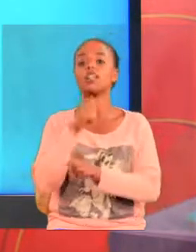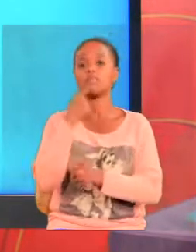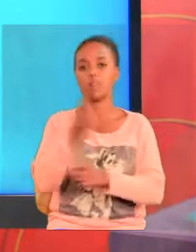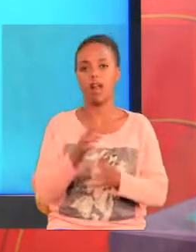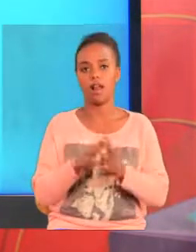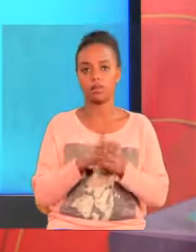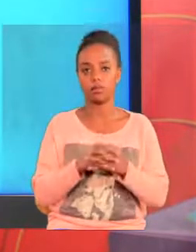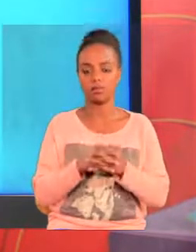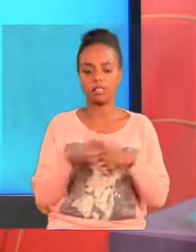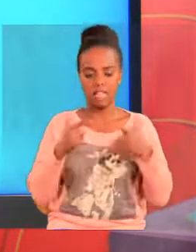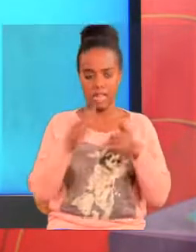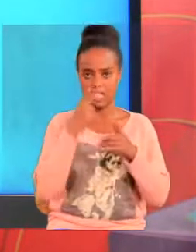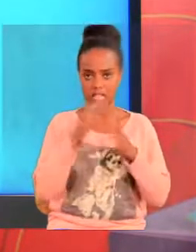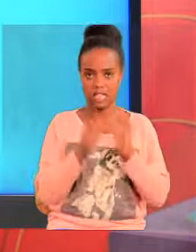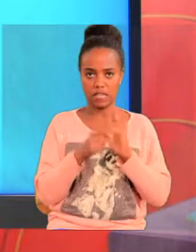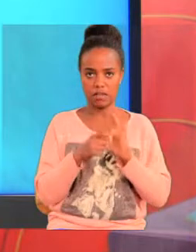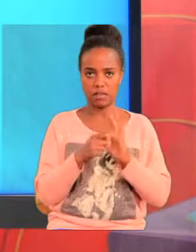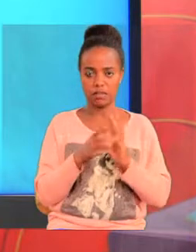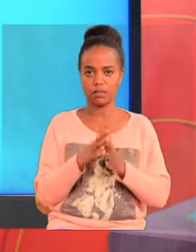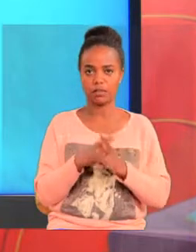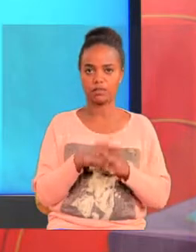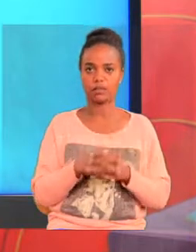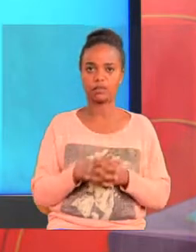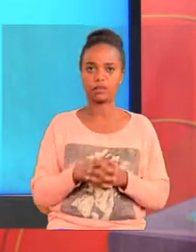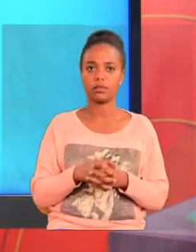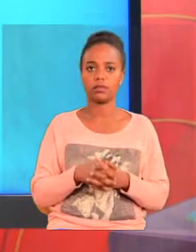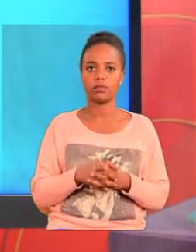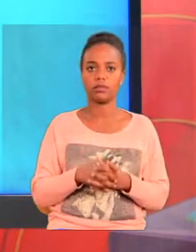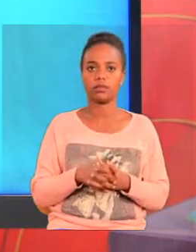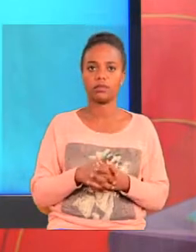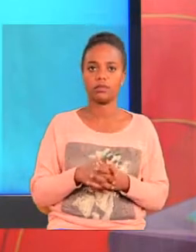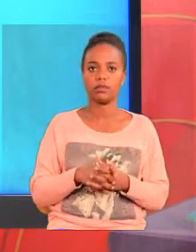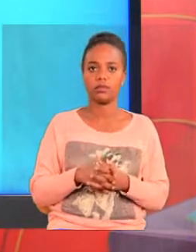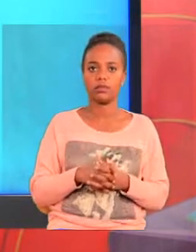let's see example for this.